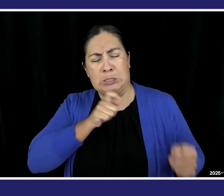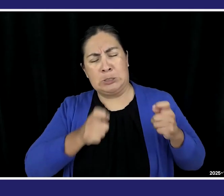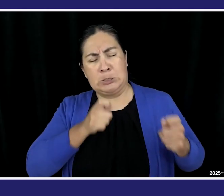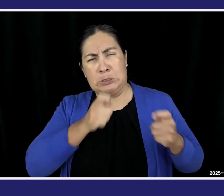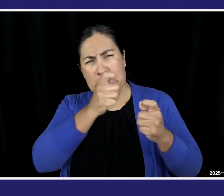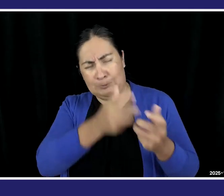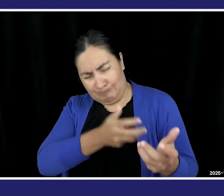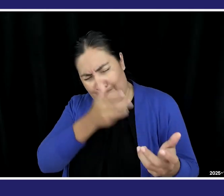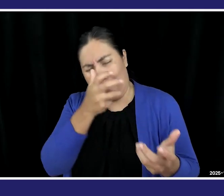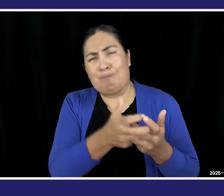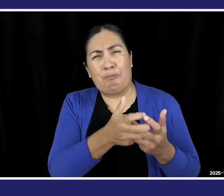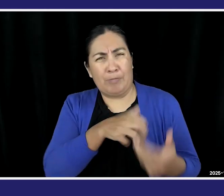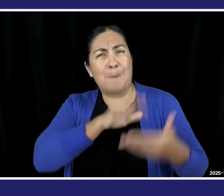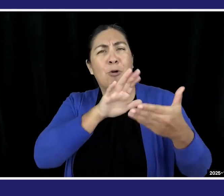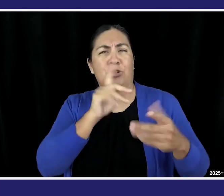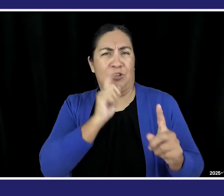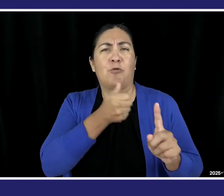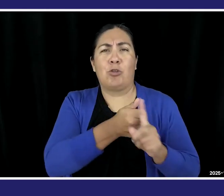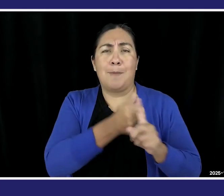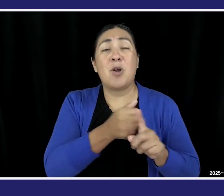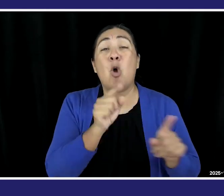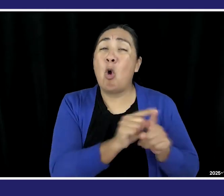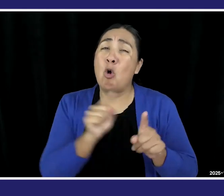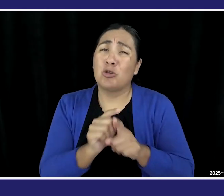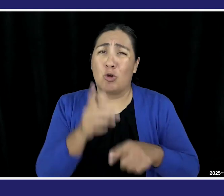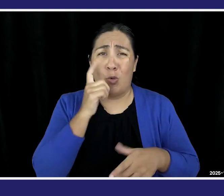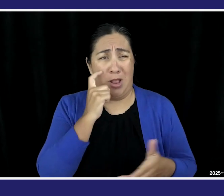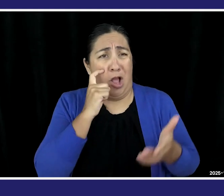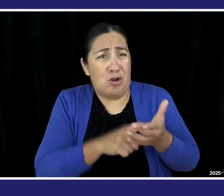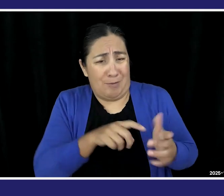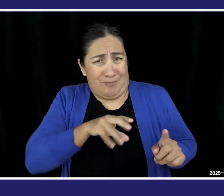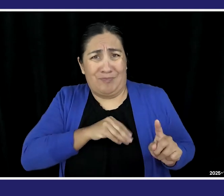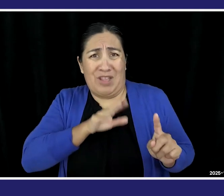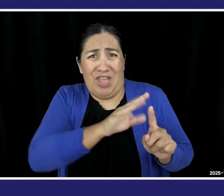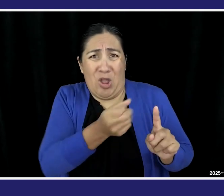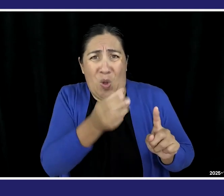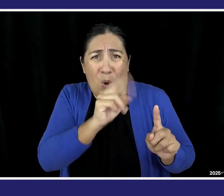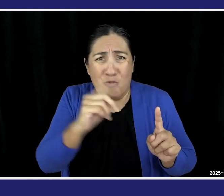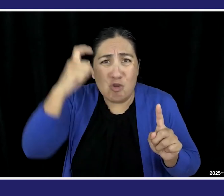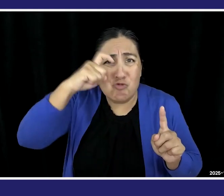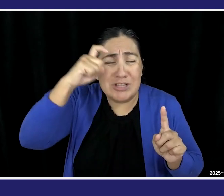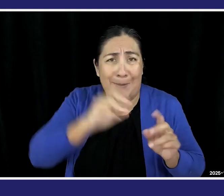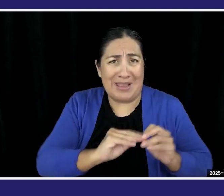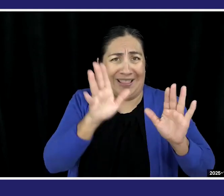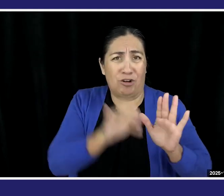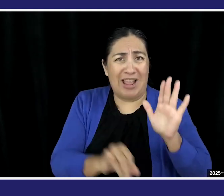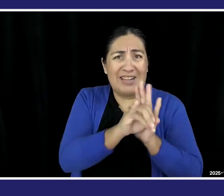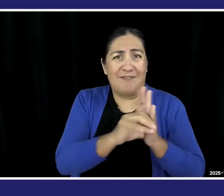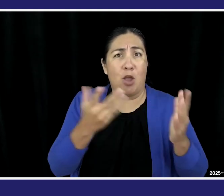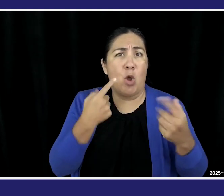really just acknowledges their wisdom in being able to clearly identify what works for